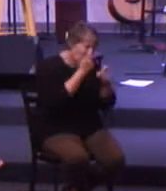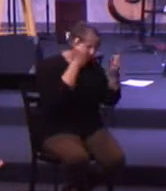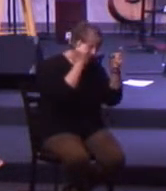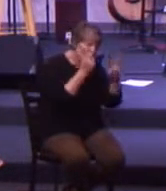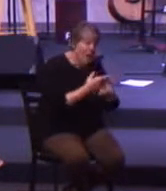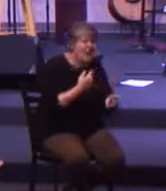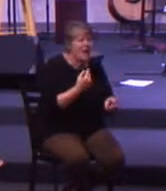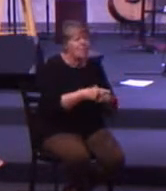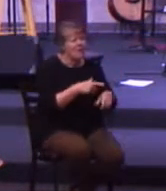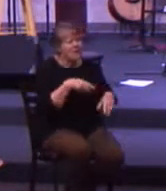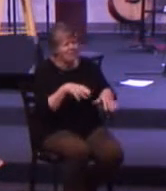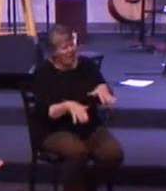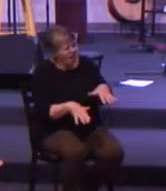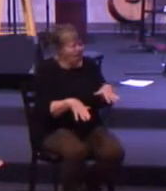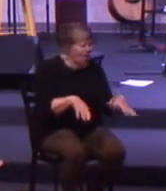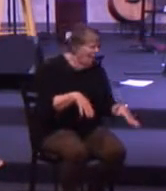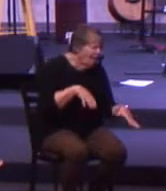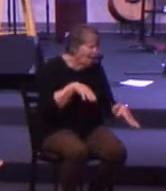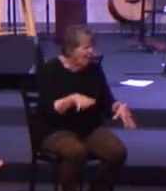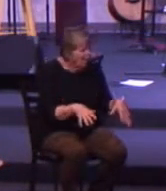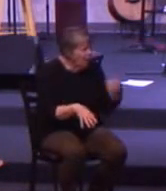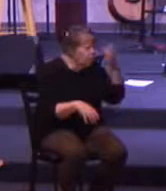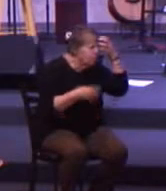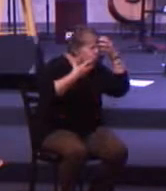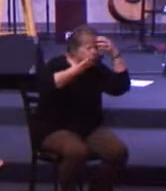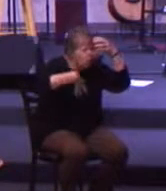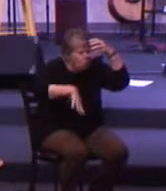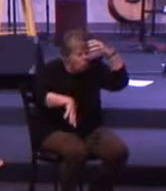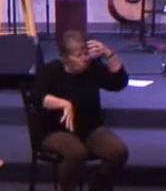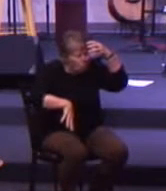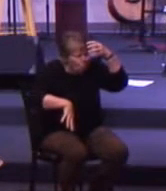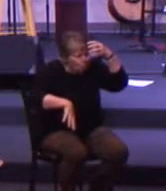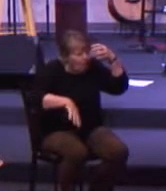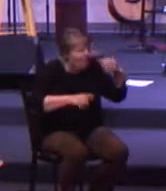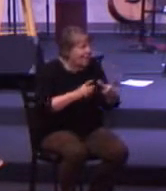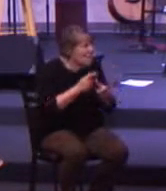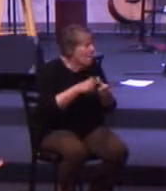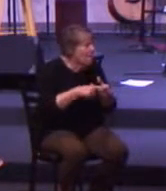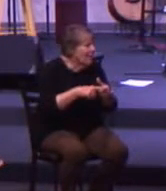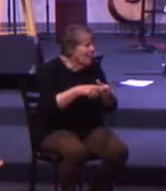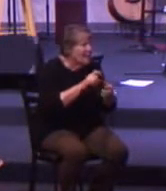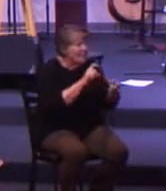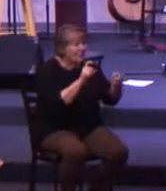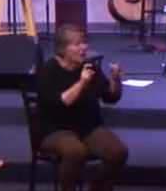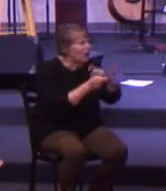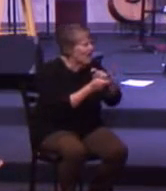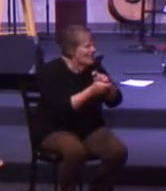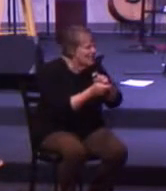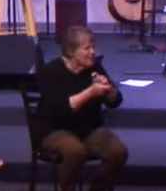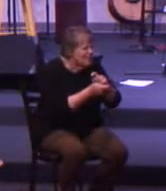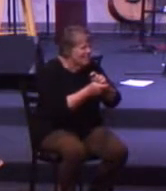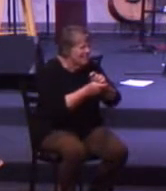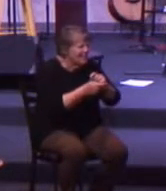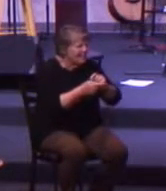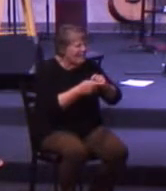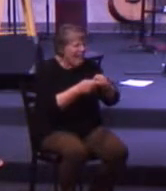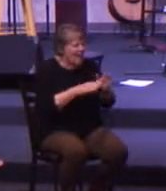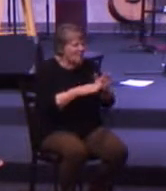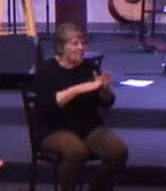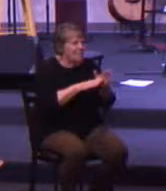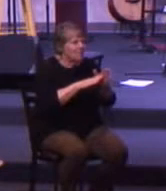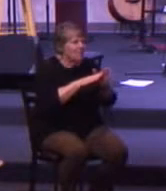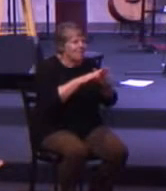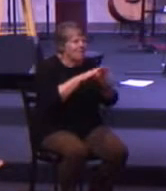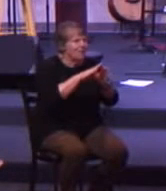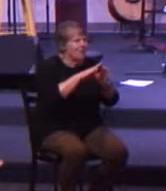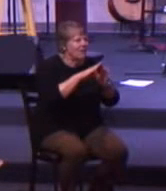but then the music changes, and it starts to crescendo a little bit. And we're like, oh, something's gonna